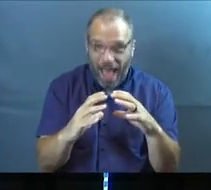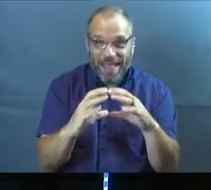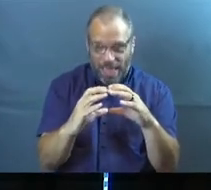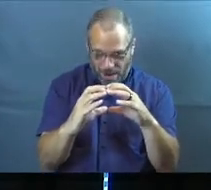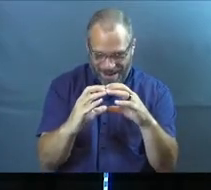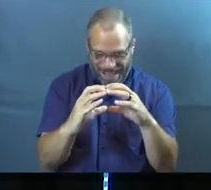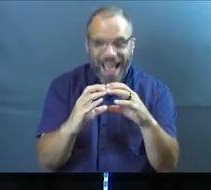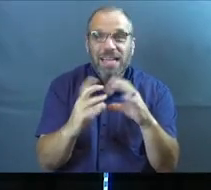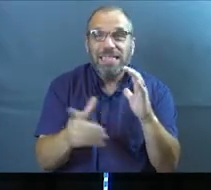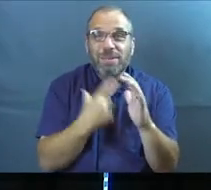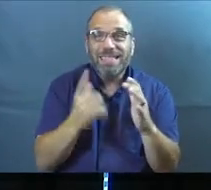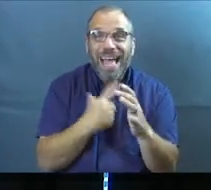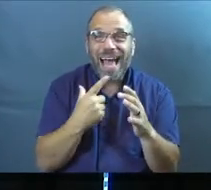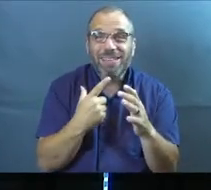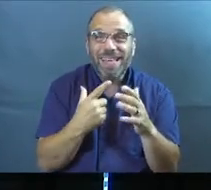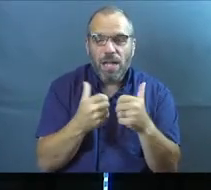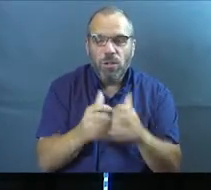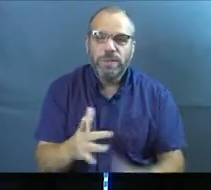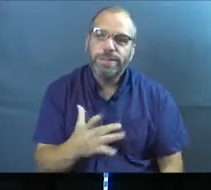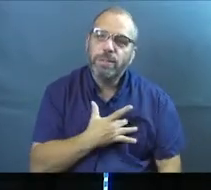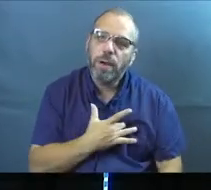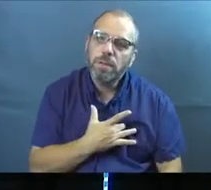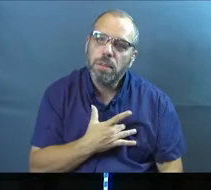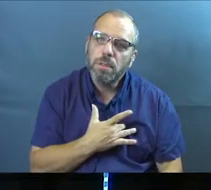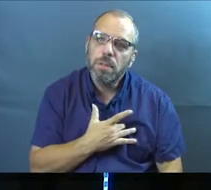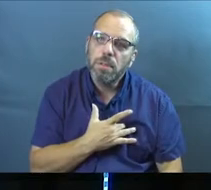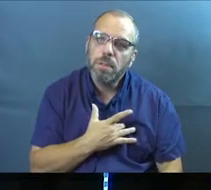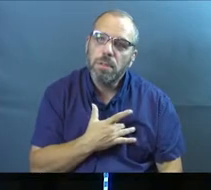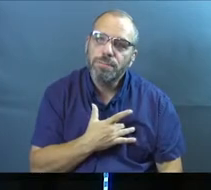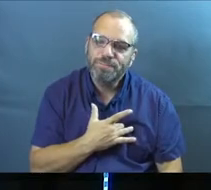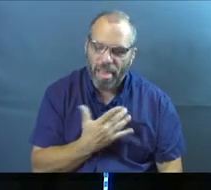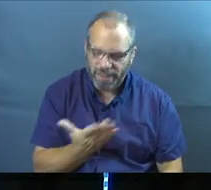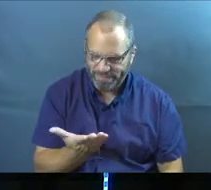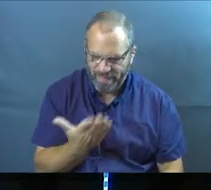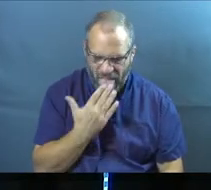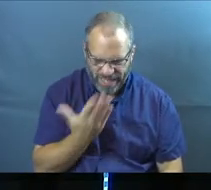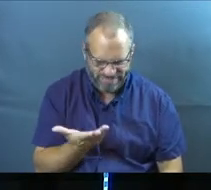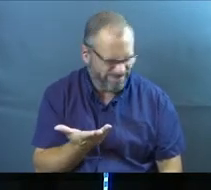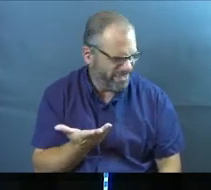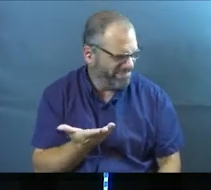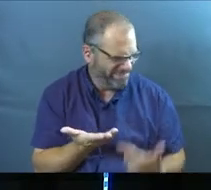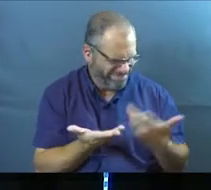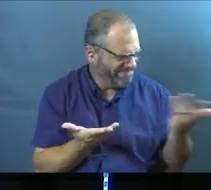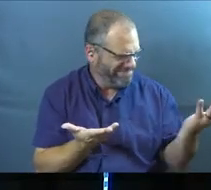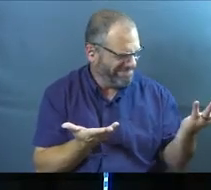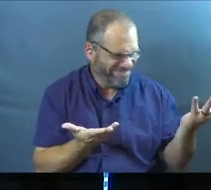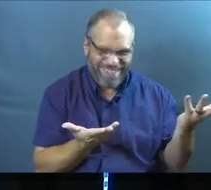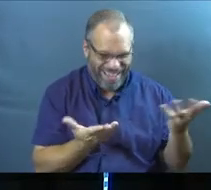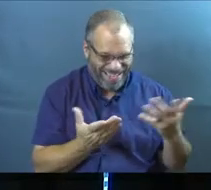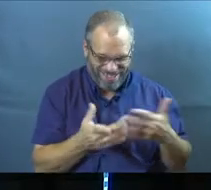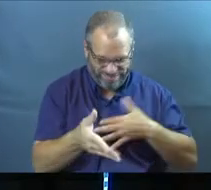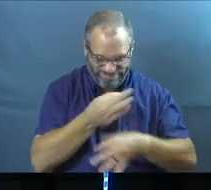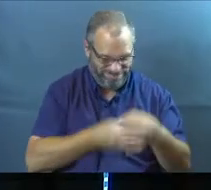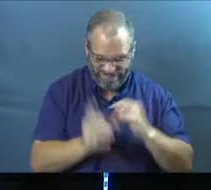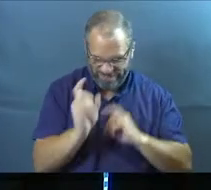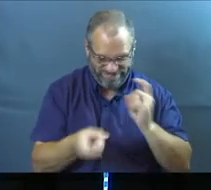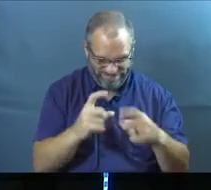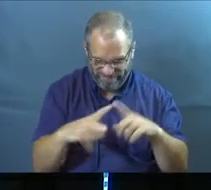at one time, sometimes it loses its heart. And sometimes we find ourselves at Christmas and everybody's just trading gift